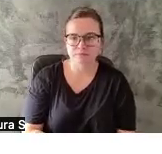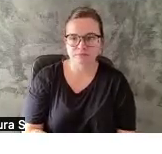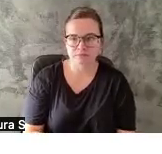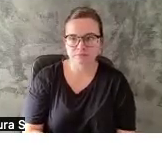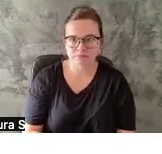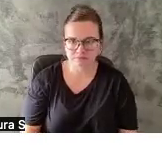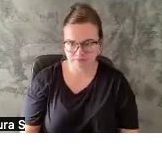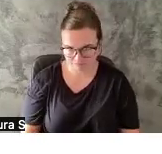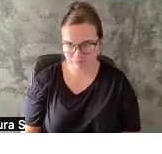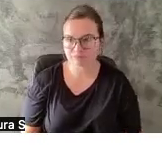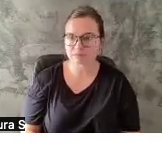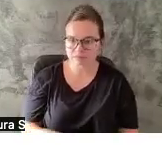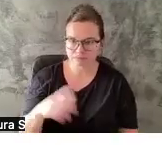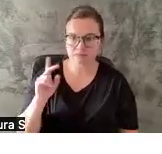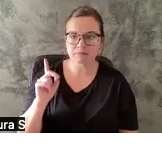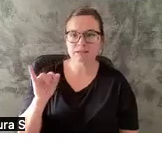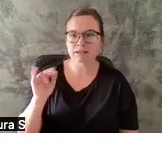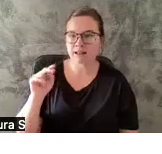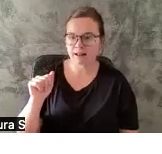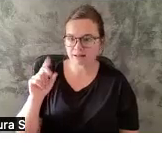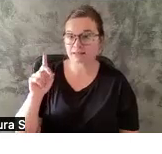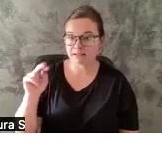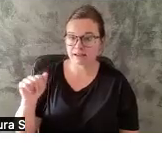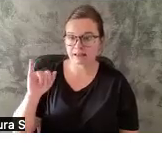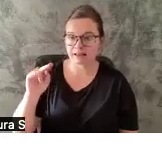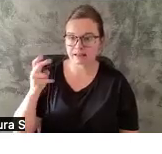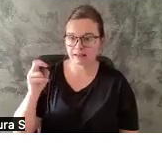Okay. Excuse me. DNA and inheritance, sure.